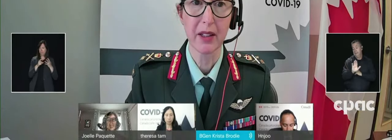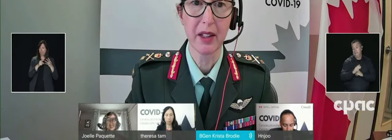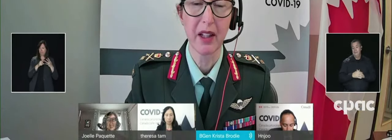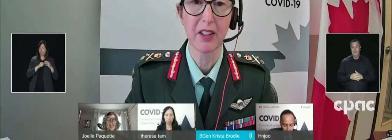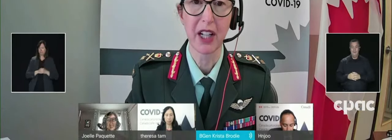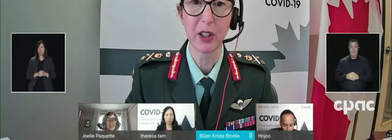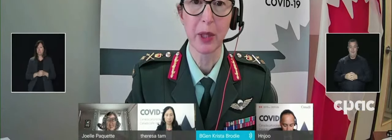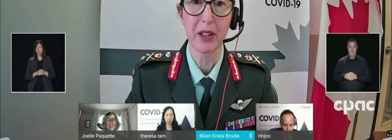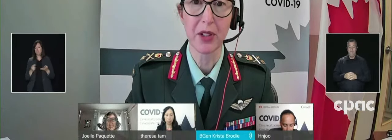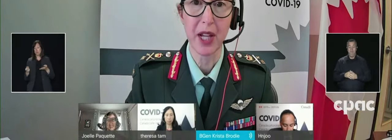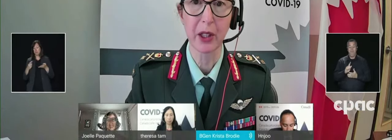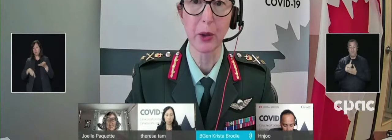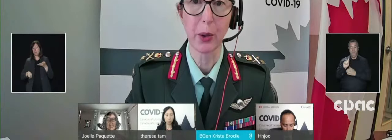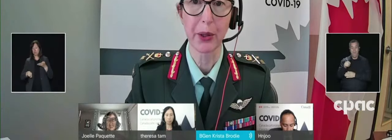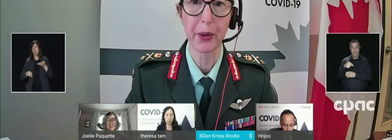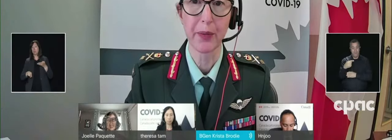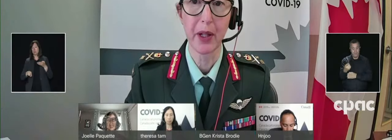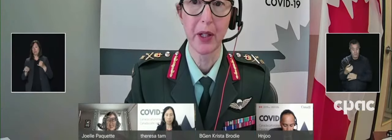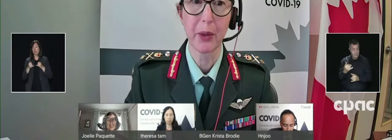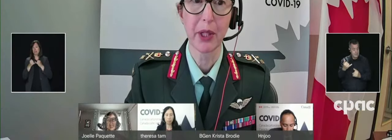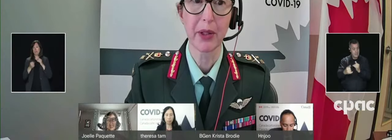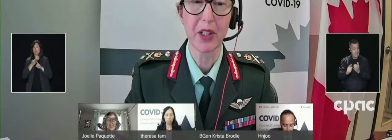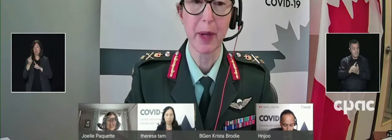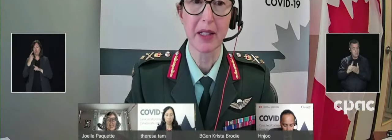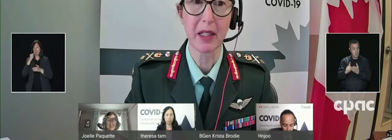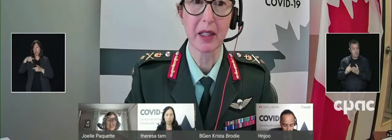Next week, the final week of the second quarter,